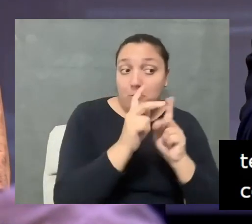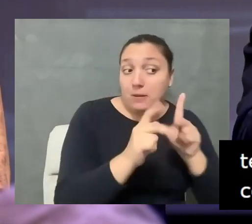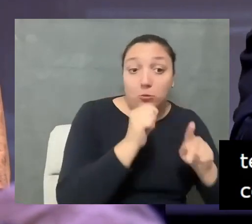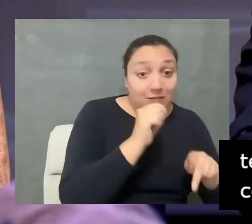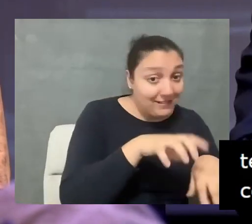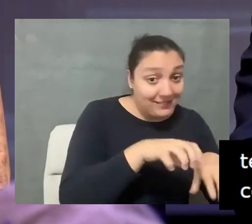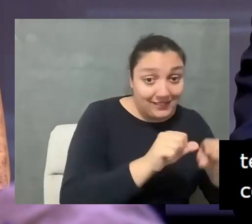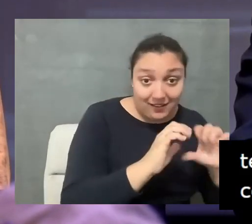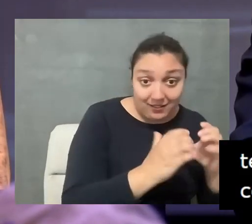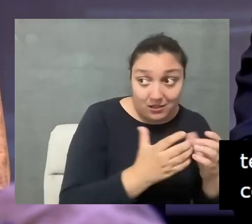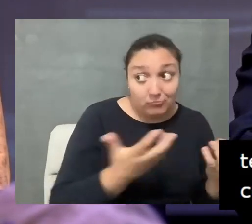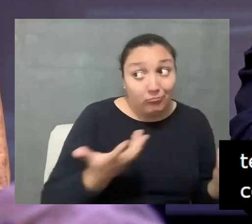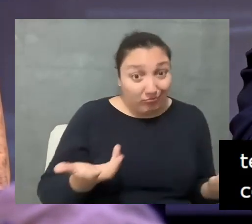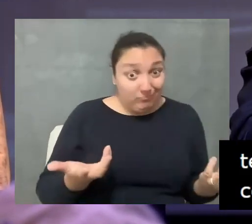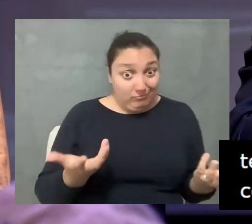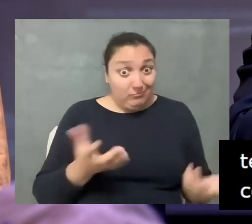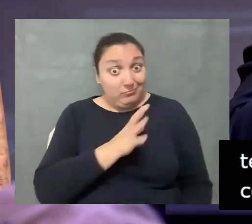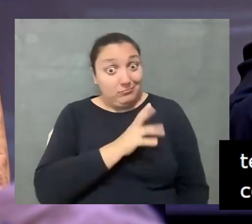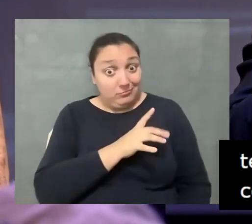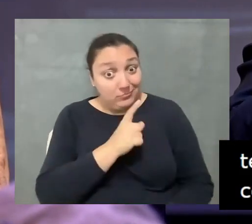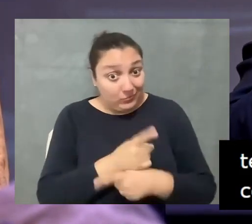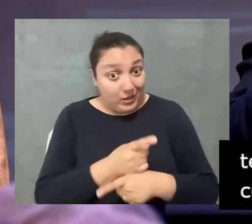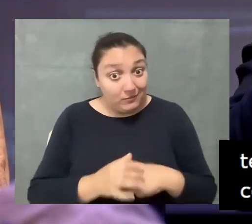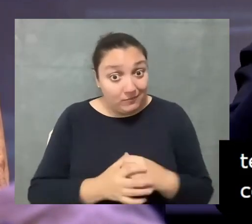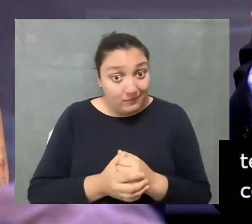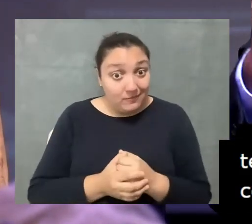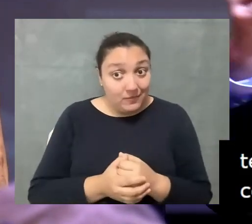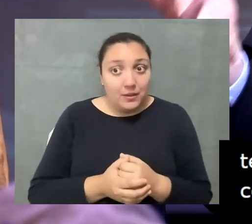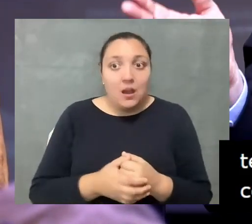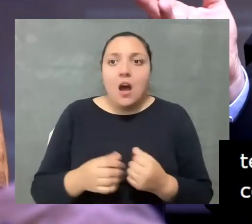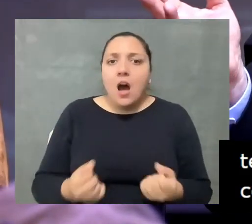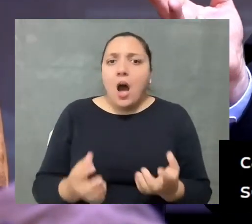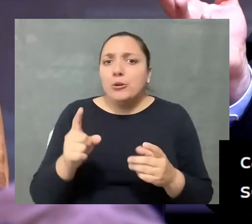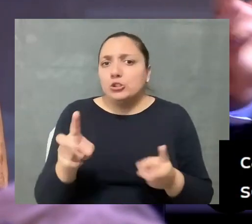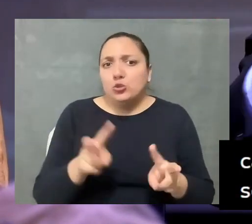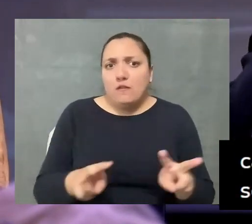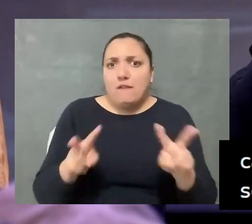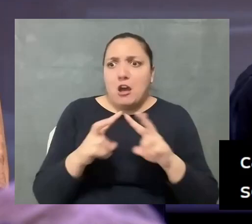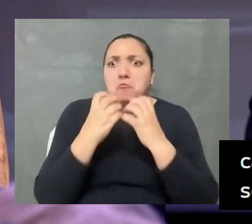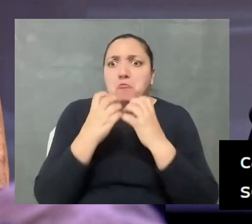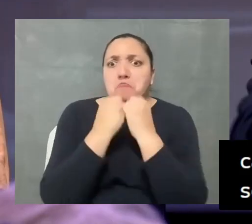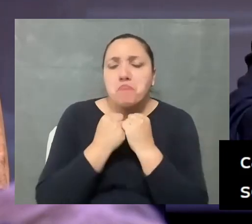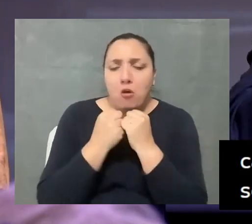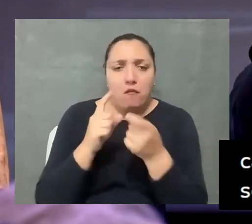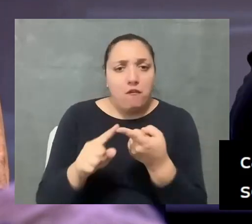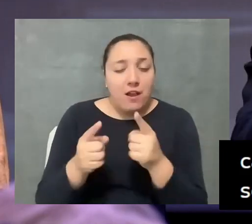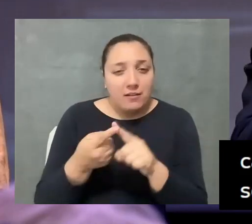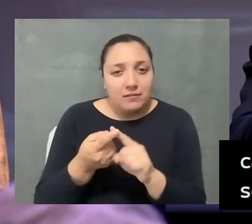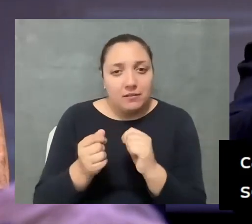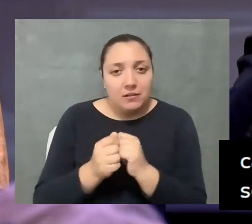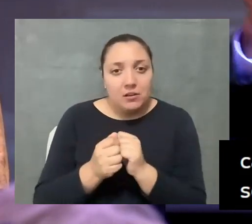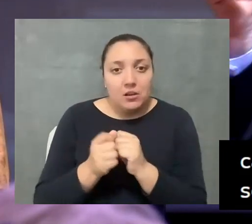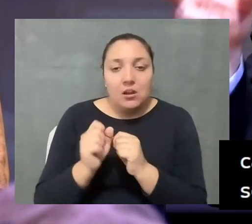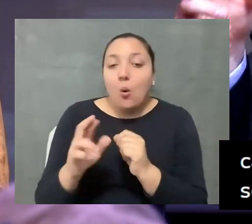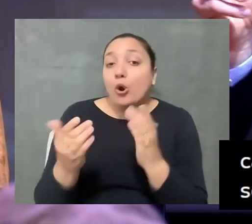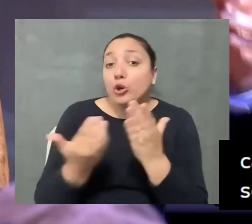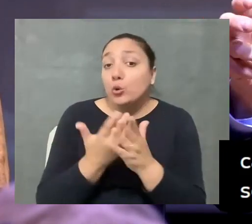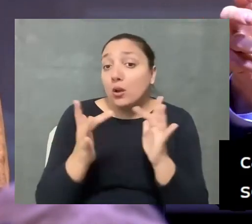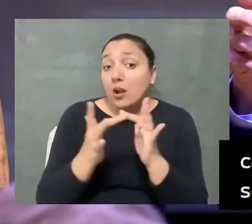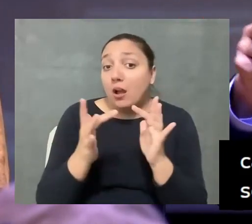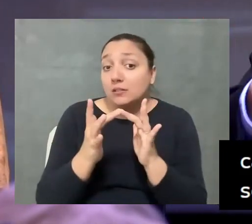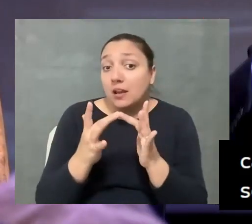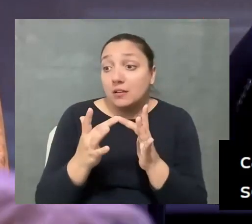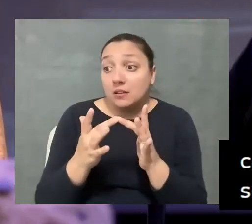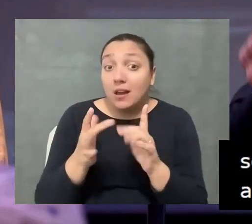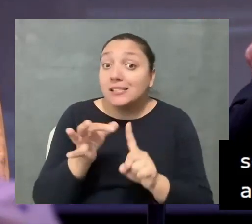Well, that's kind of a big deal, right? How much do you value a friend or building up new contact, especially for